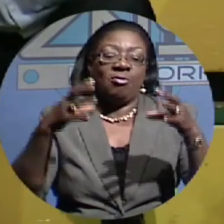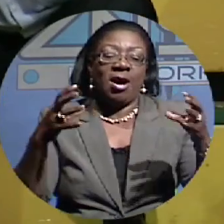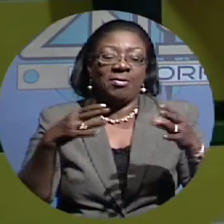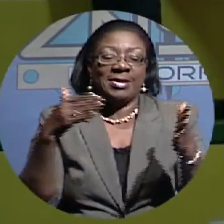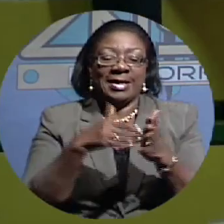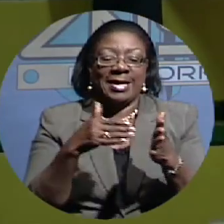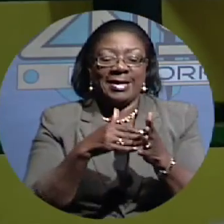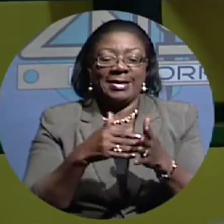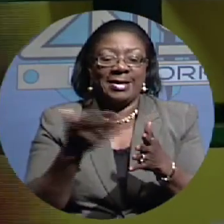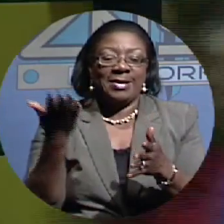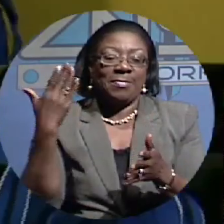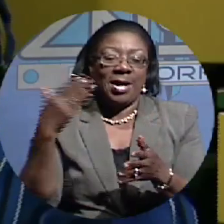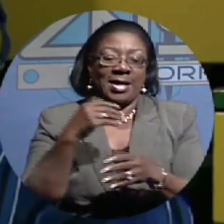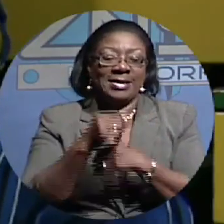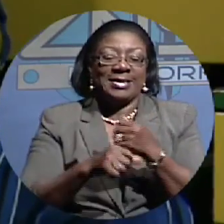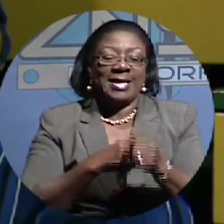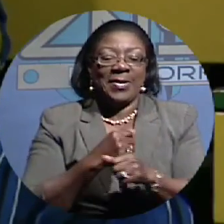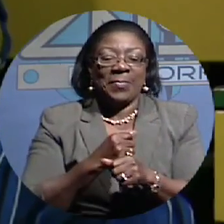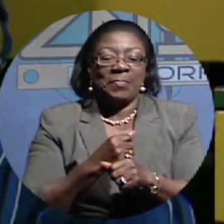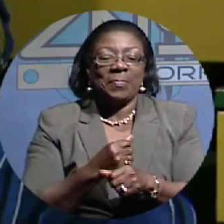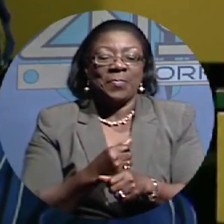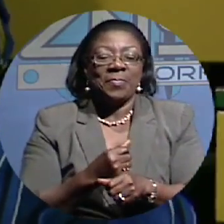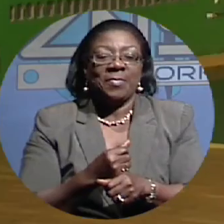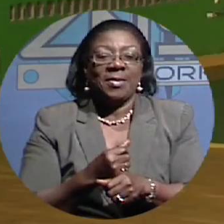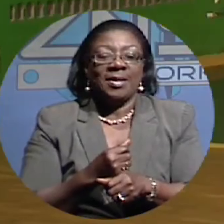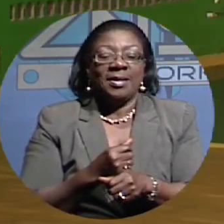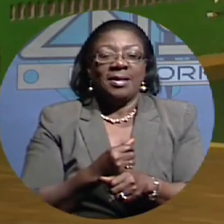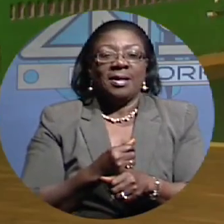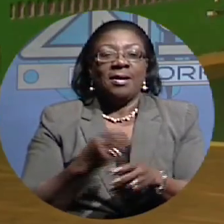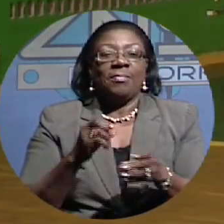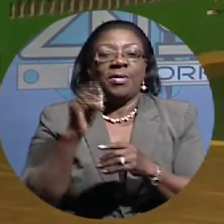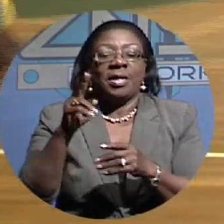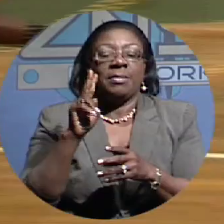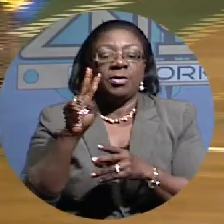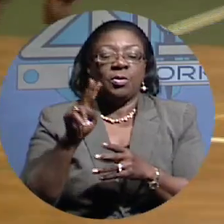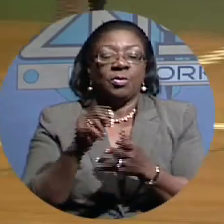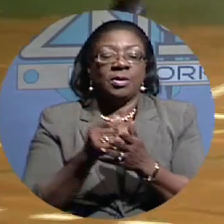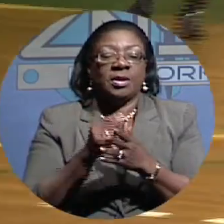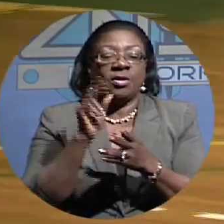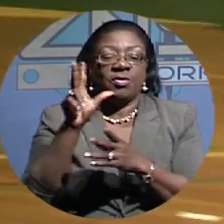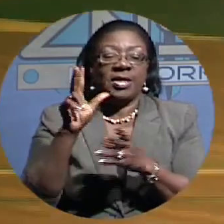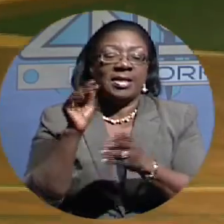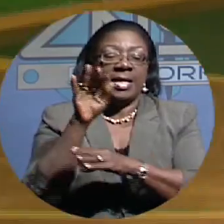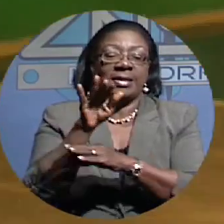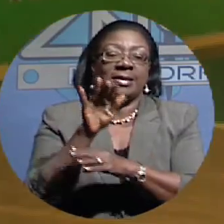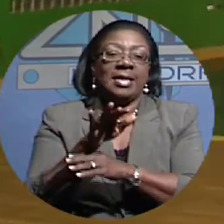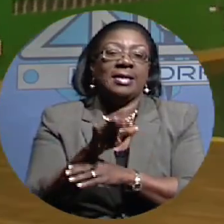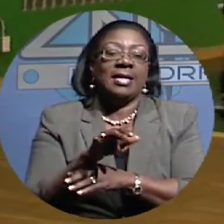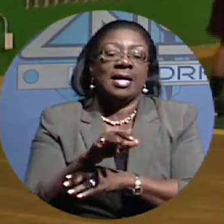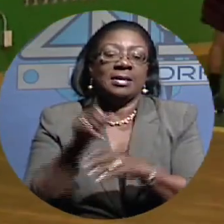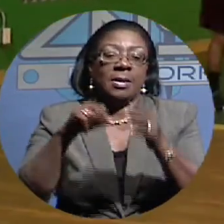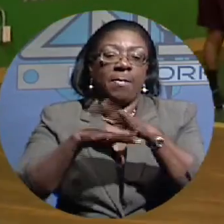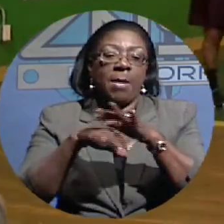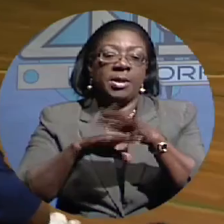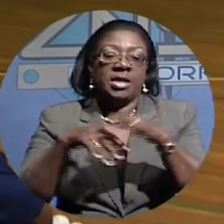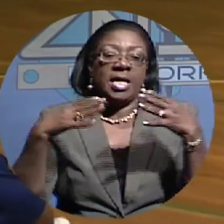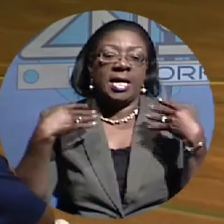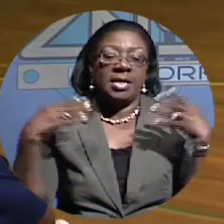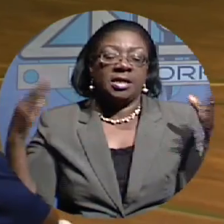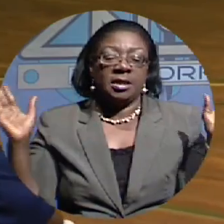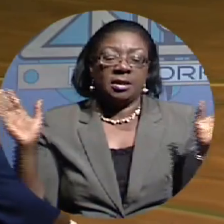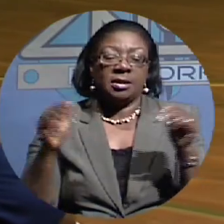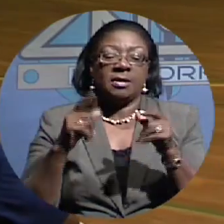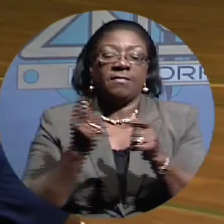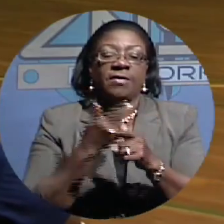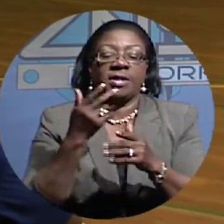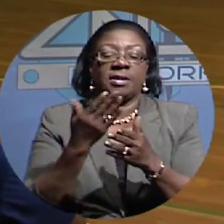in 2012 instead of one here and two there. Well, putting up twos and threes last night was the Bemidji Angels. In the first quarter,